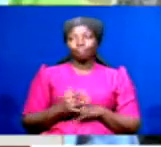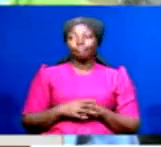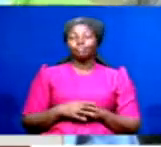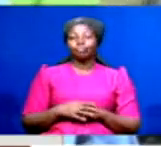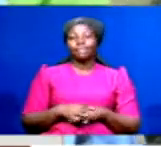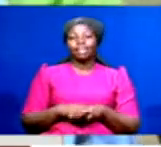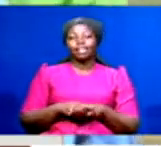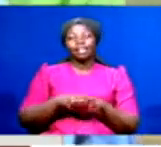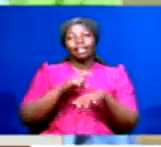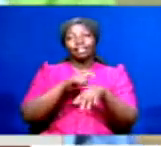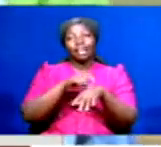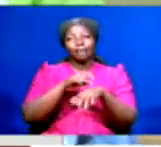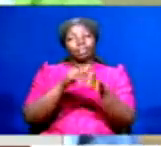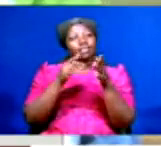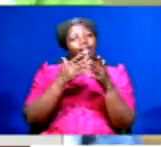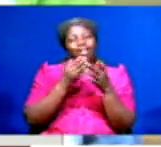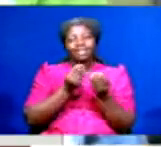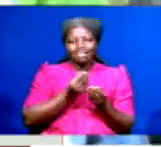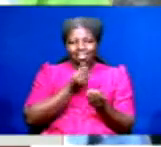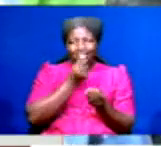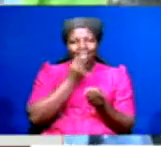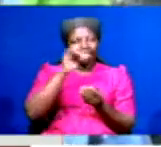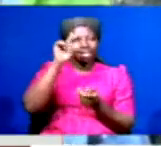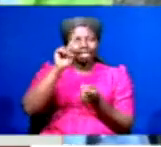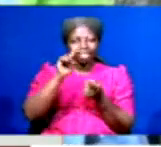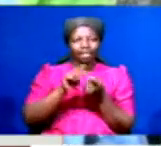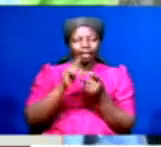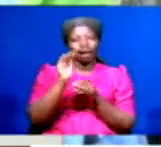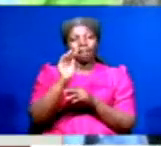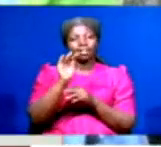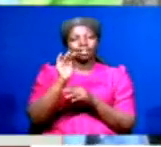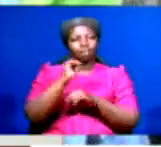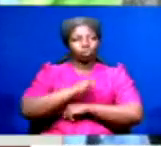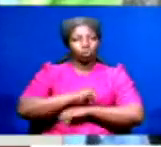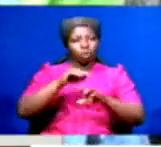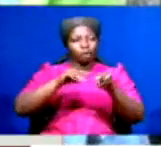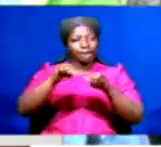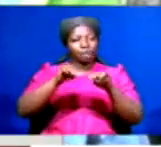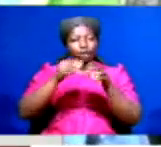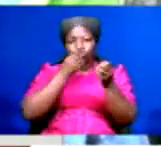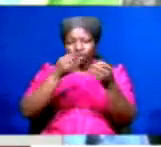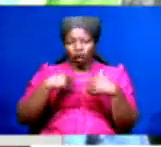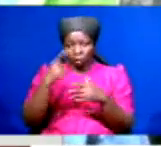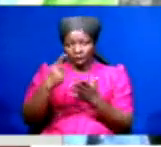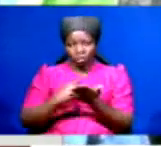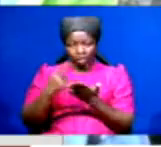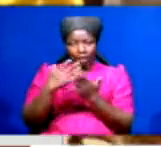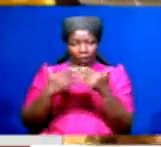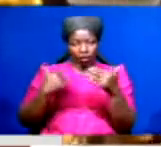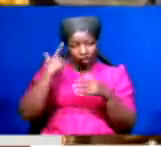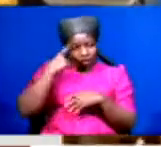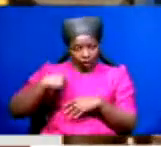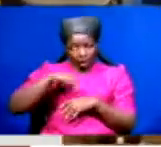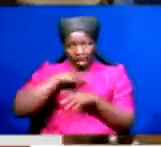they'll be completing the materials, I request school management to inform us a week before so that we can top up for the next